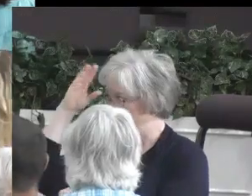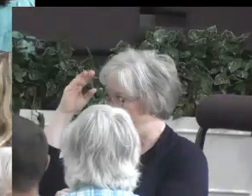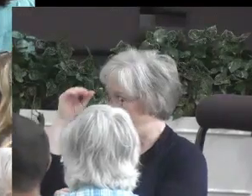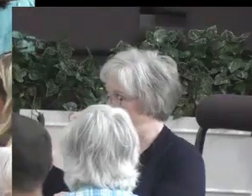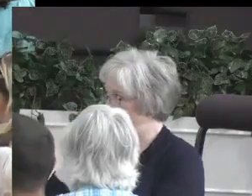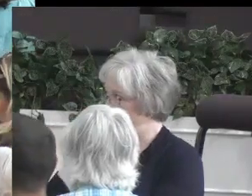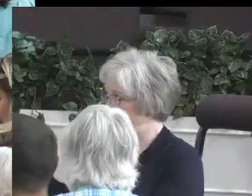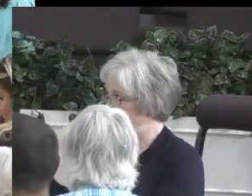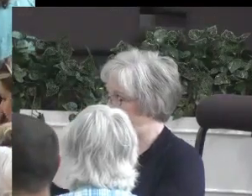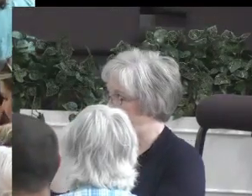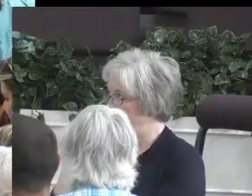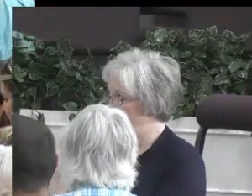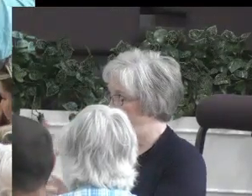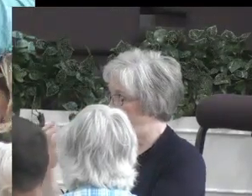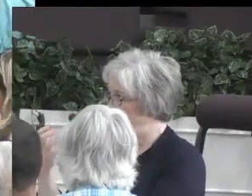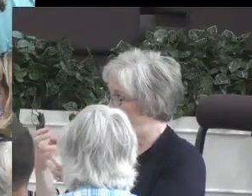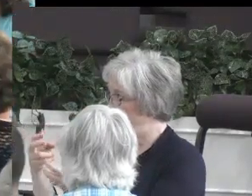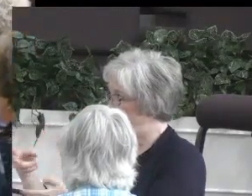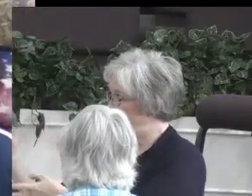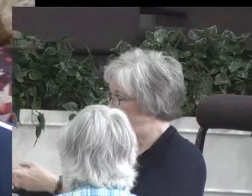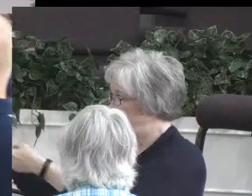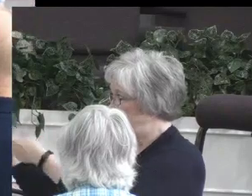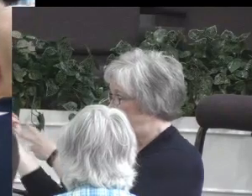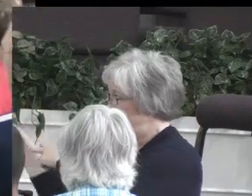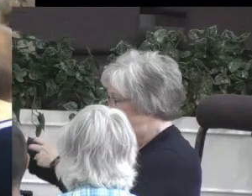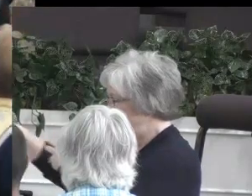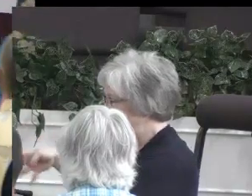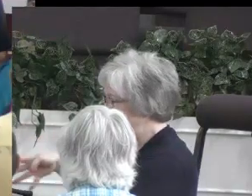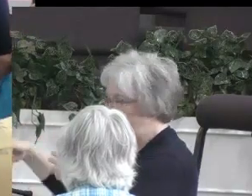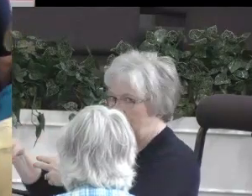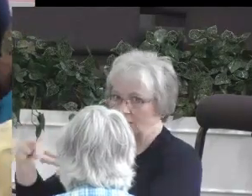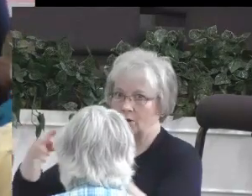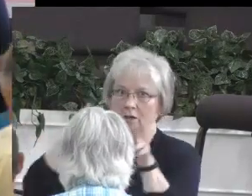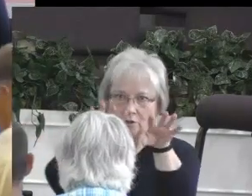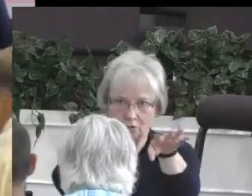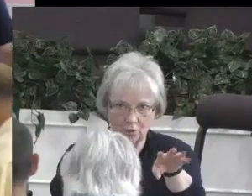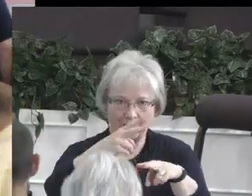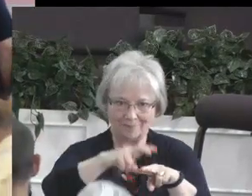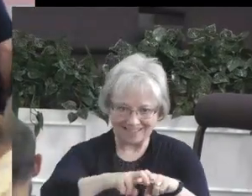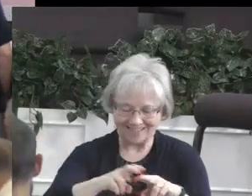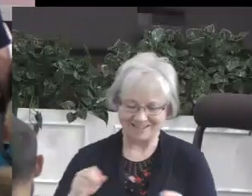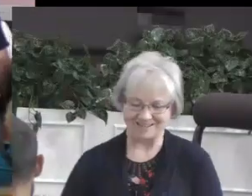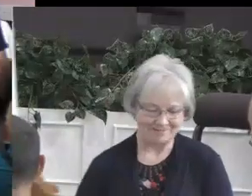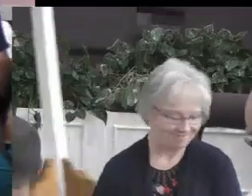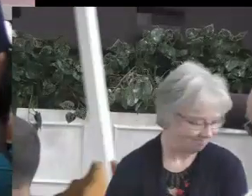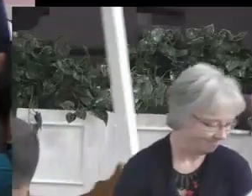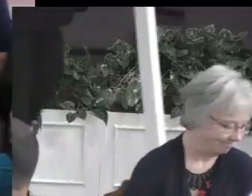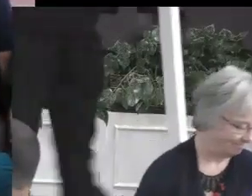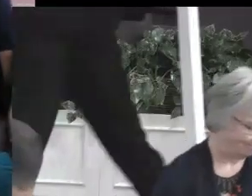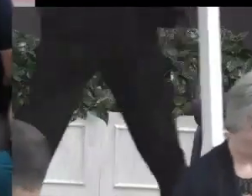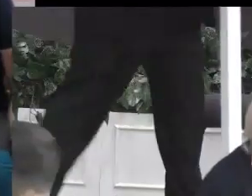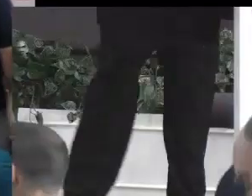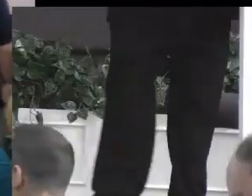I want you to come around up the stairs and right into that center spot of this stage right up here in the green carpet.